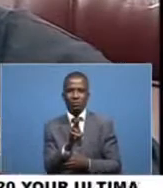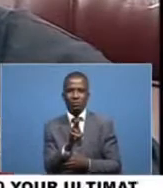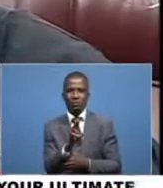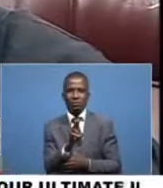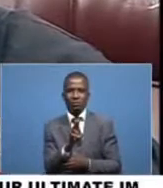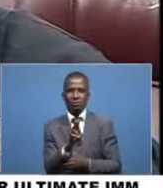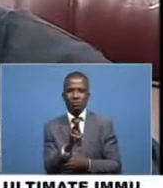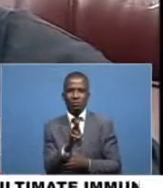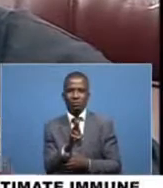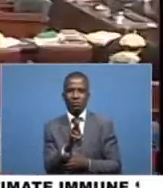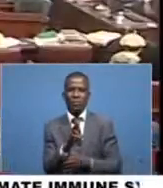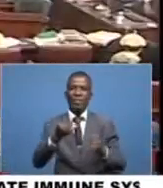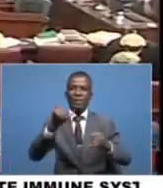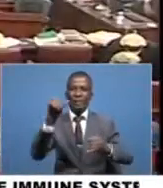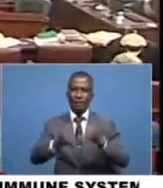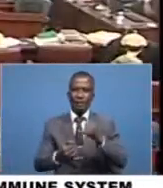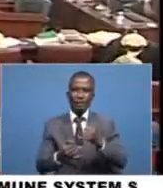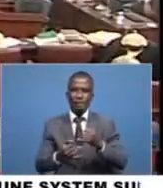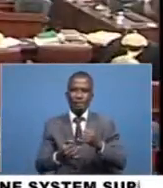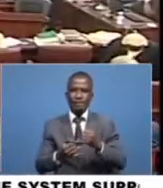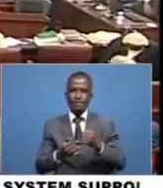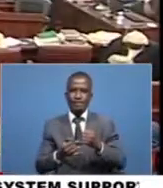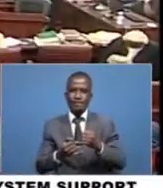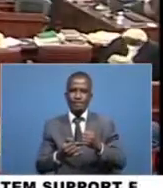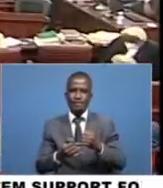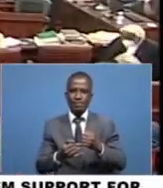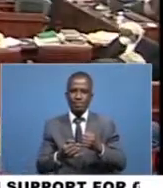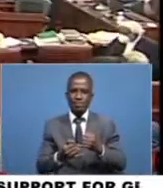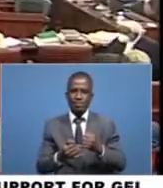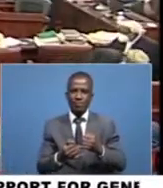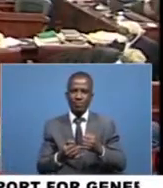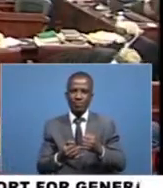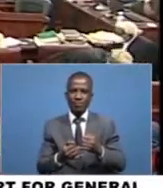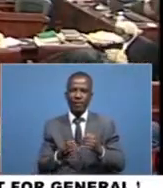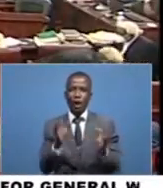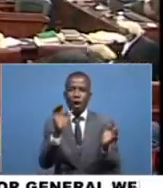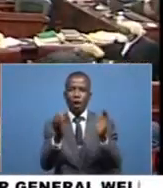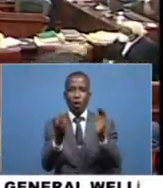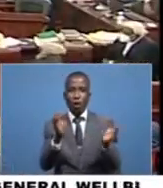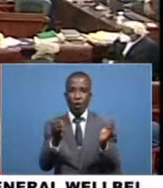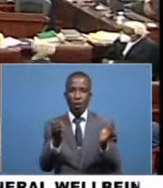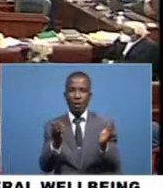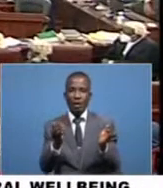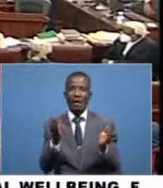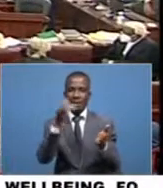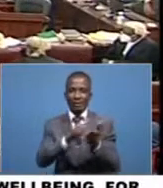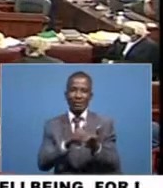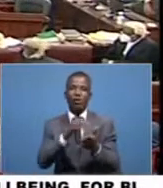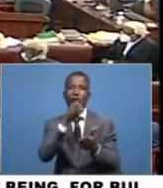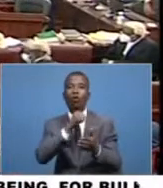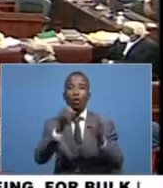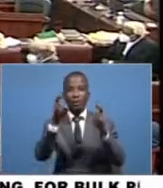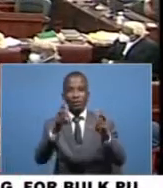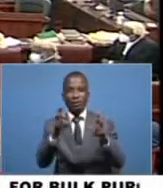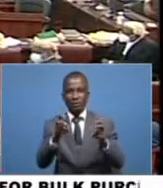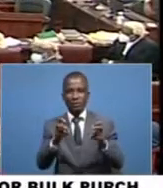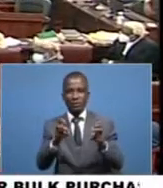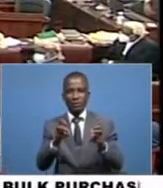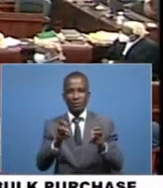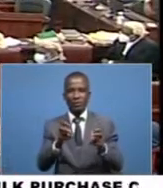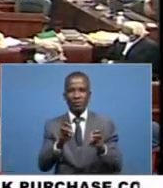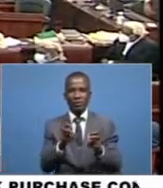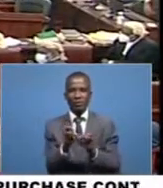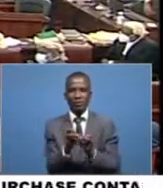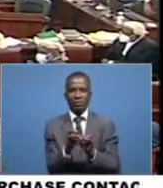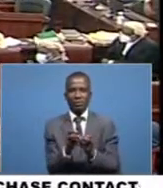quote. Finally, we refer to the case of the Society of Lawyers versus Sir William Otto Jeffrey, BT 2000